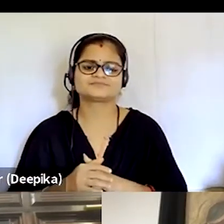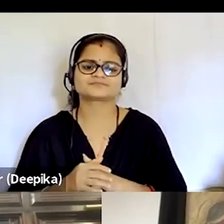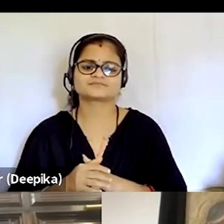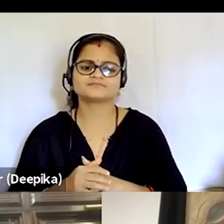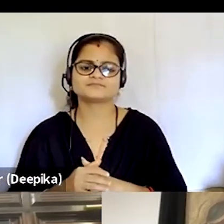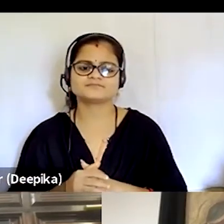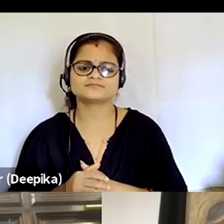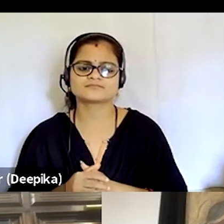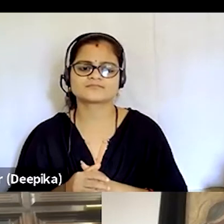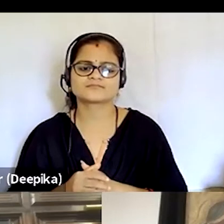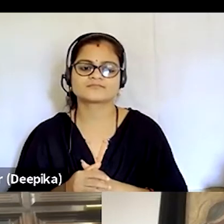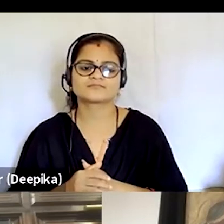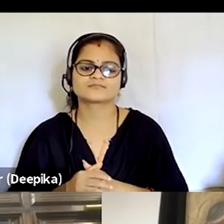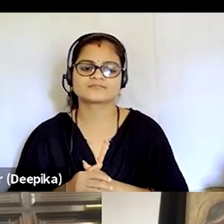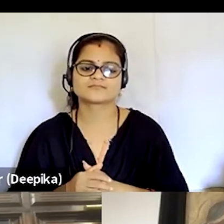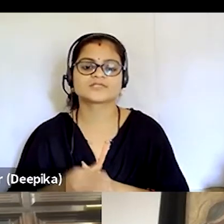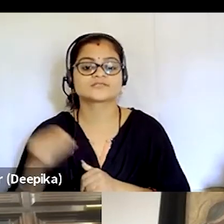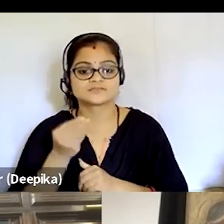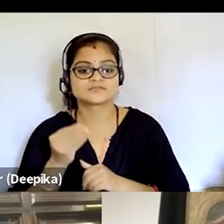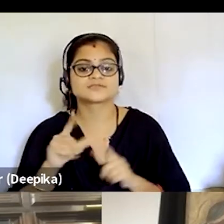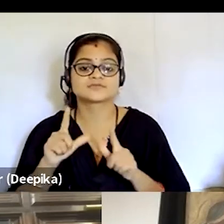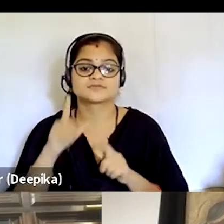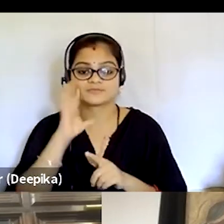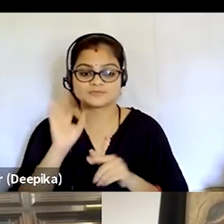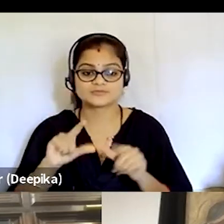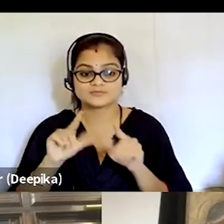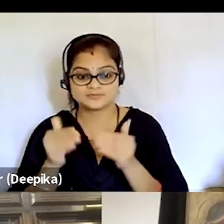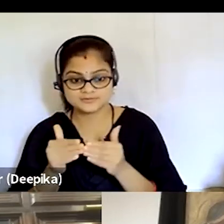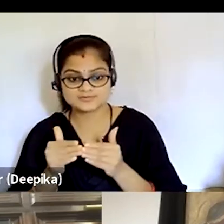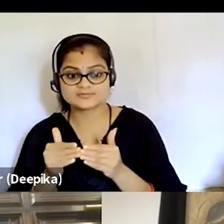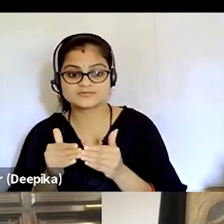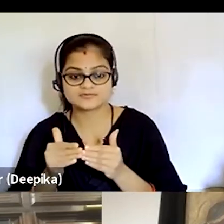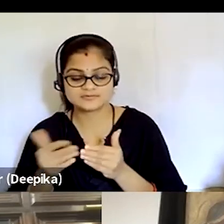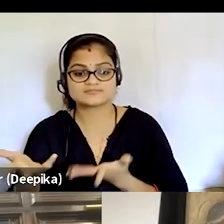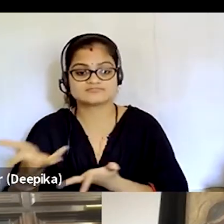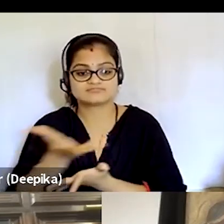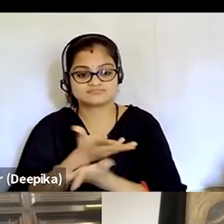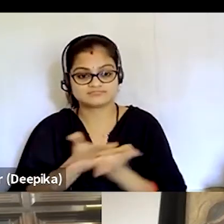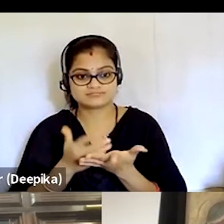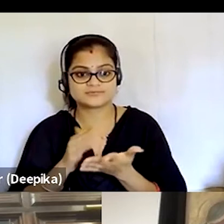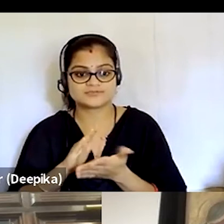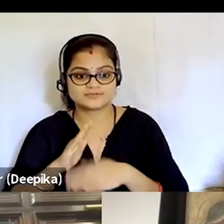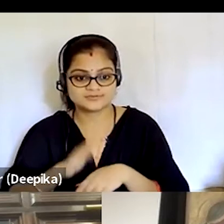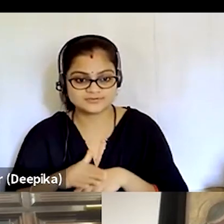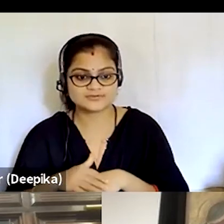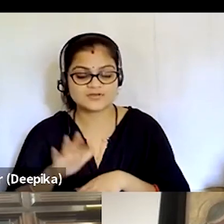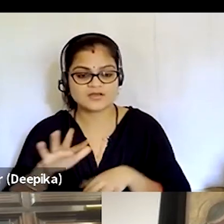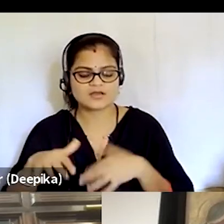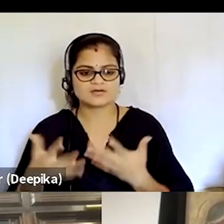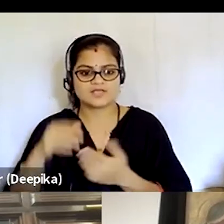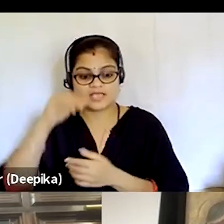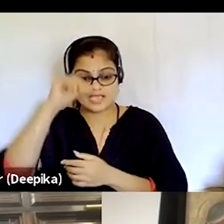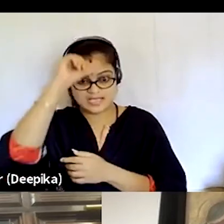the interesting meetings I've had, it was especially with Sting. I did not realize how Indian he